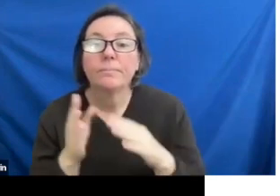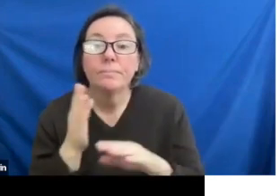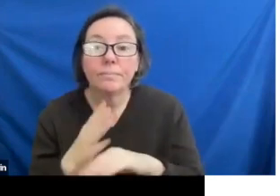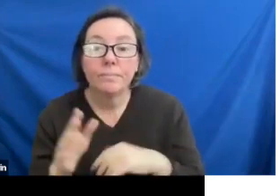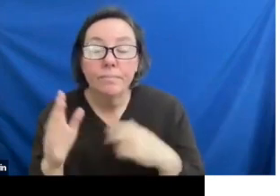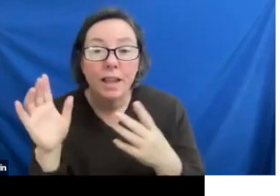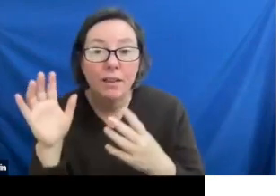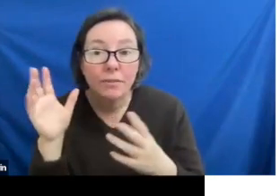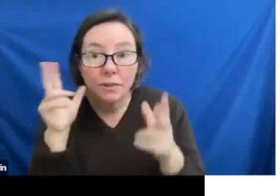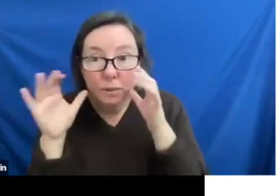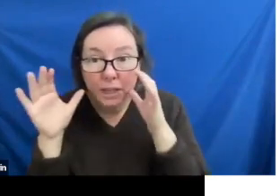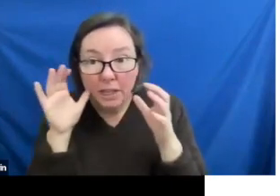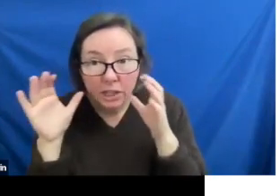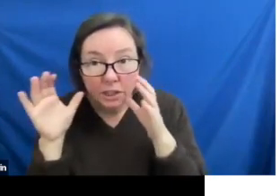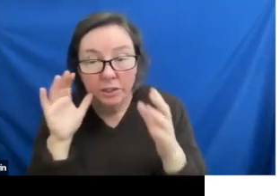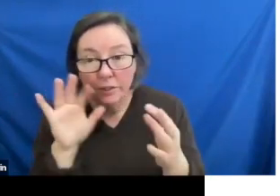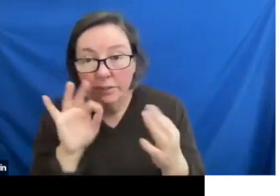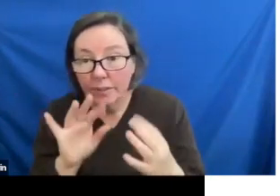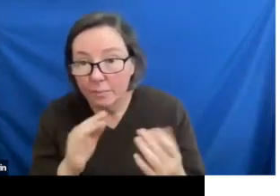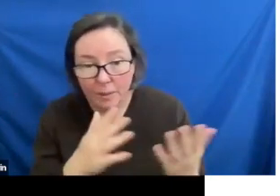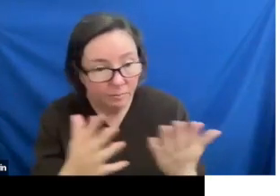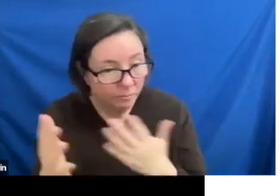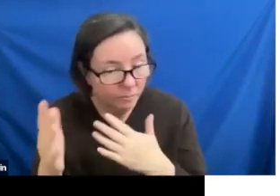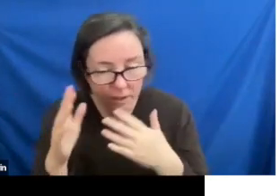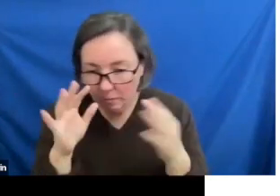and we start to move forward. The two